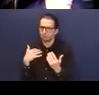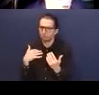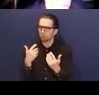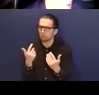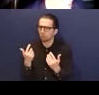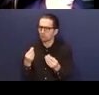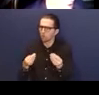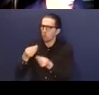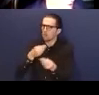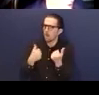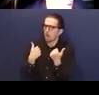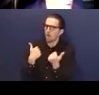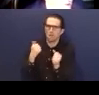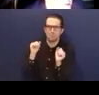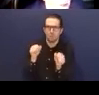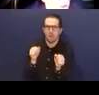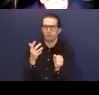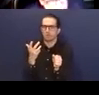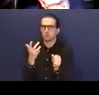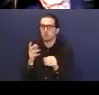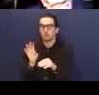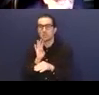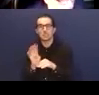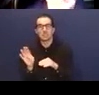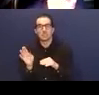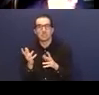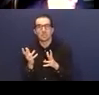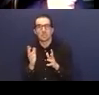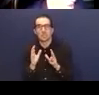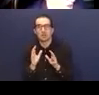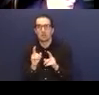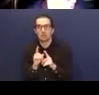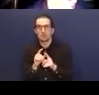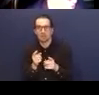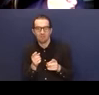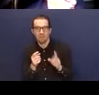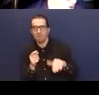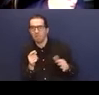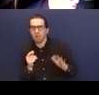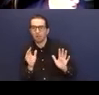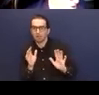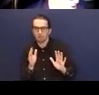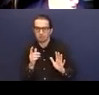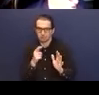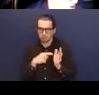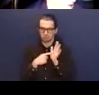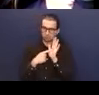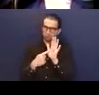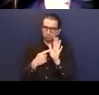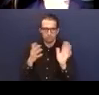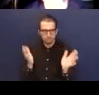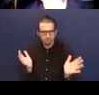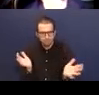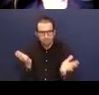make reasonable accommodations in their businesses and to employ more disabled people. It's also about using it to